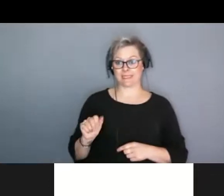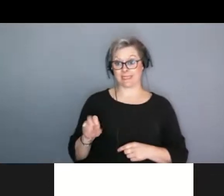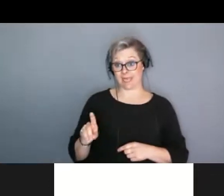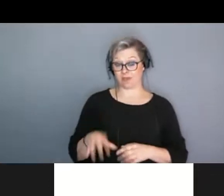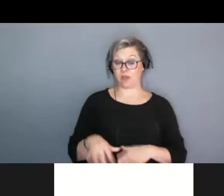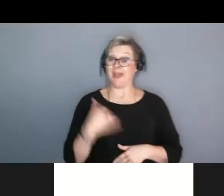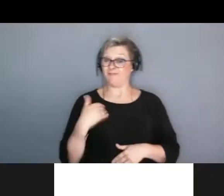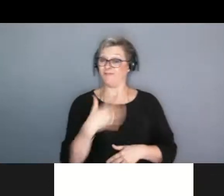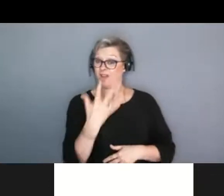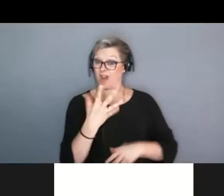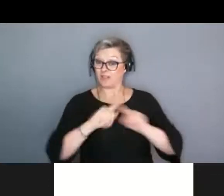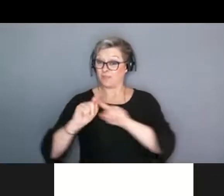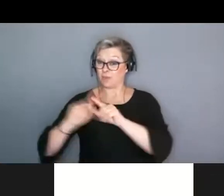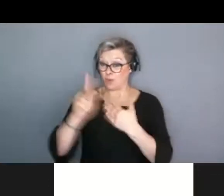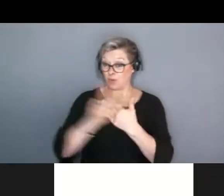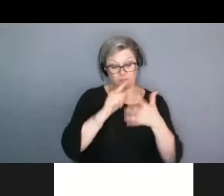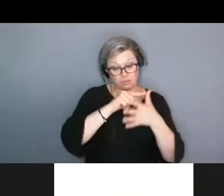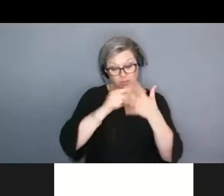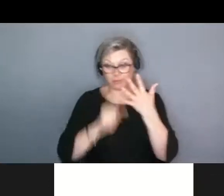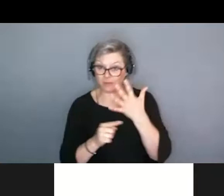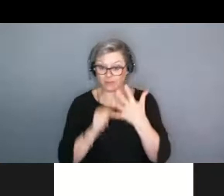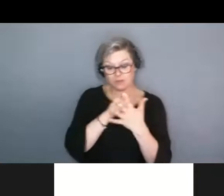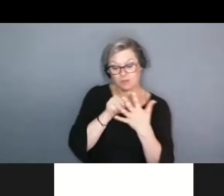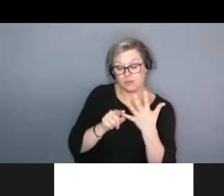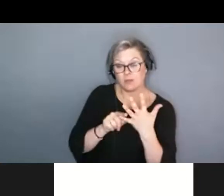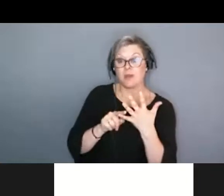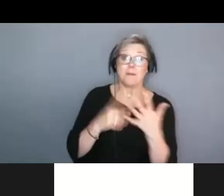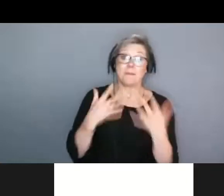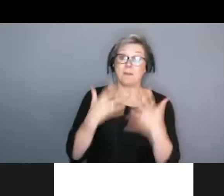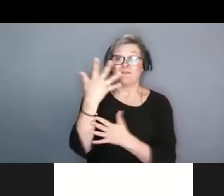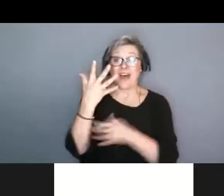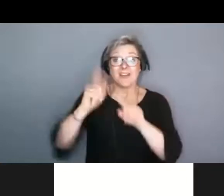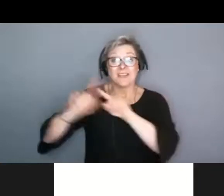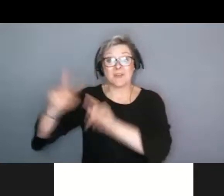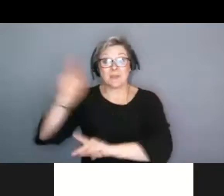be 5 different people from the community that would be called upon